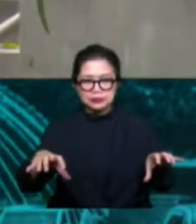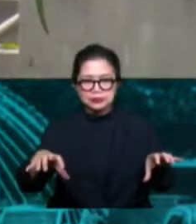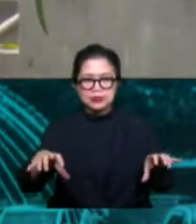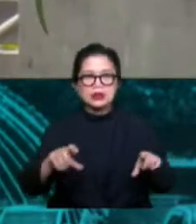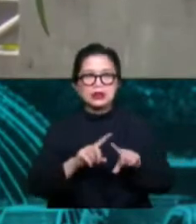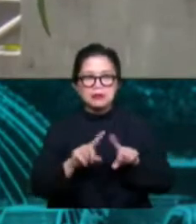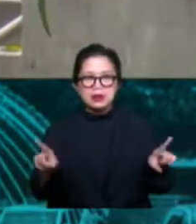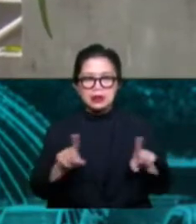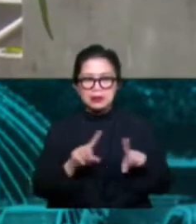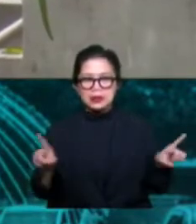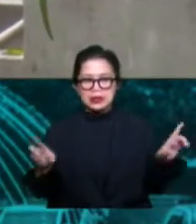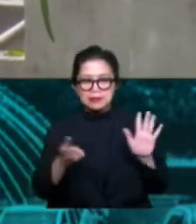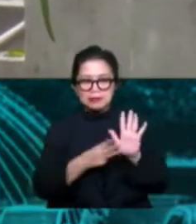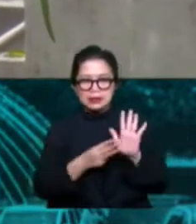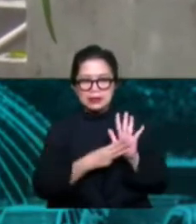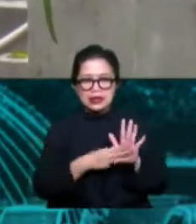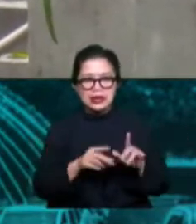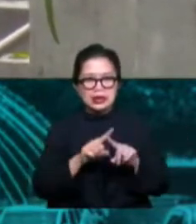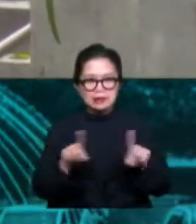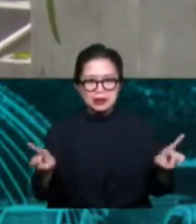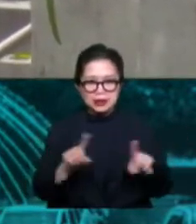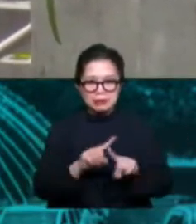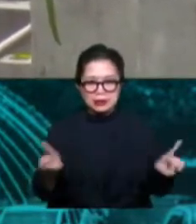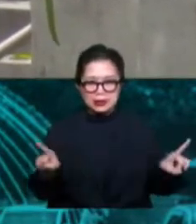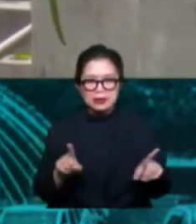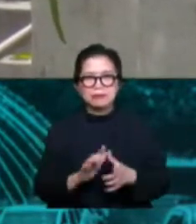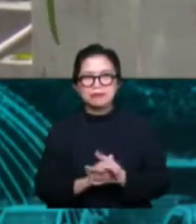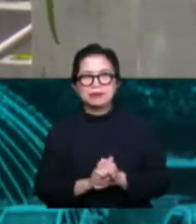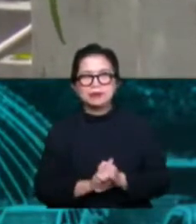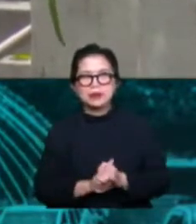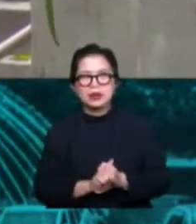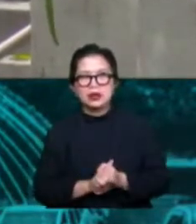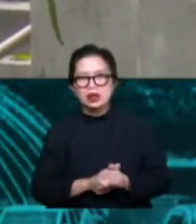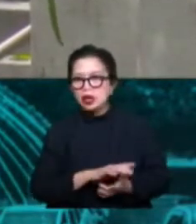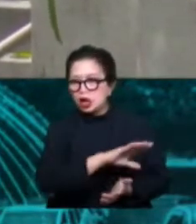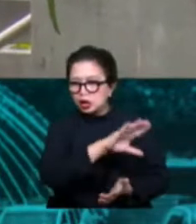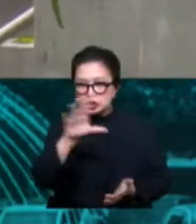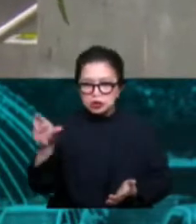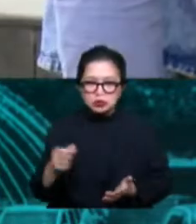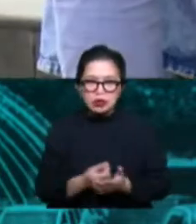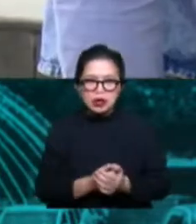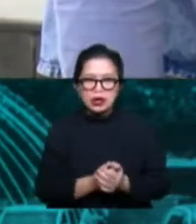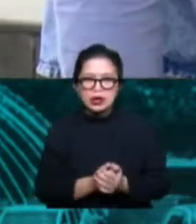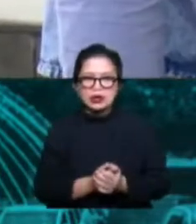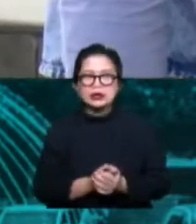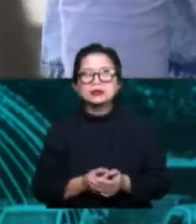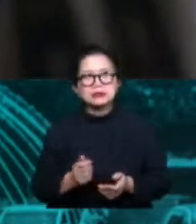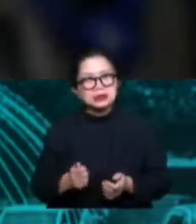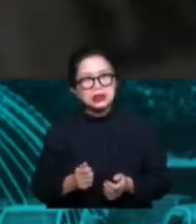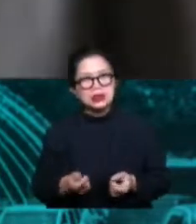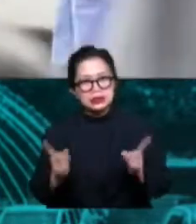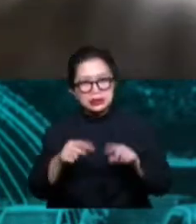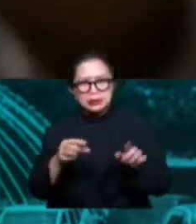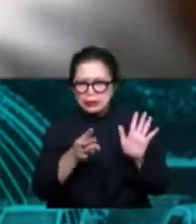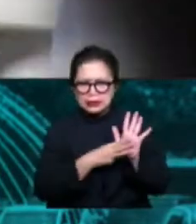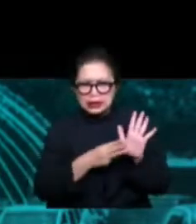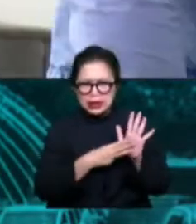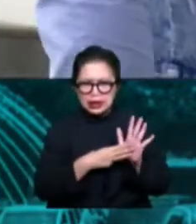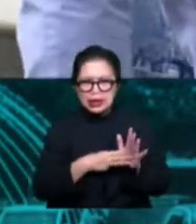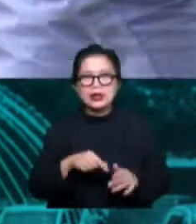one solution for all problems, because the problem also different in the North Jakarta and also